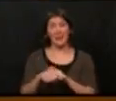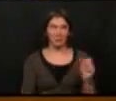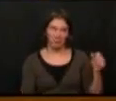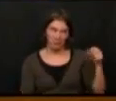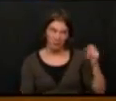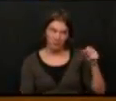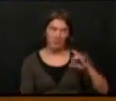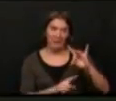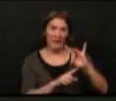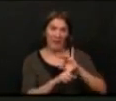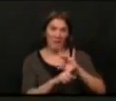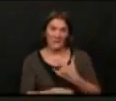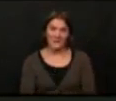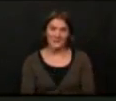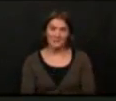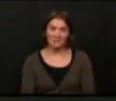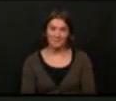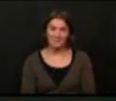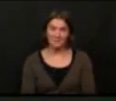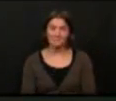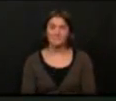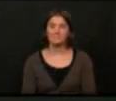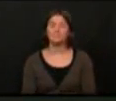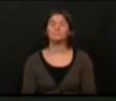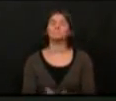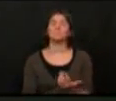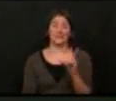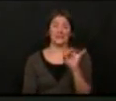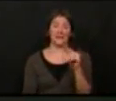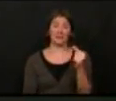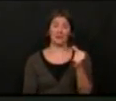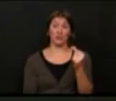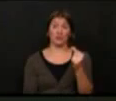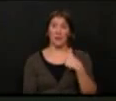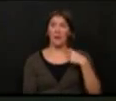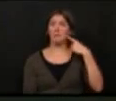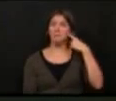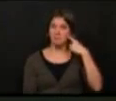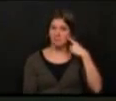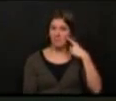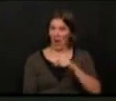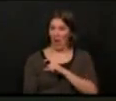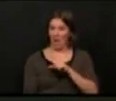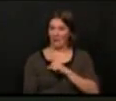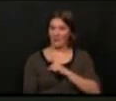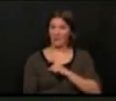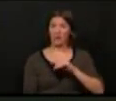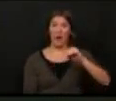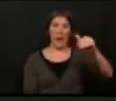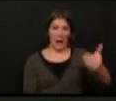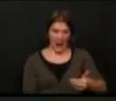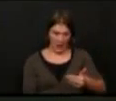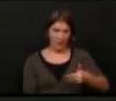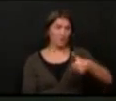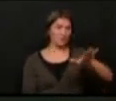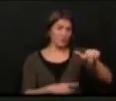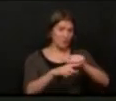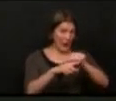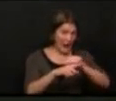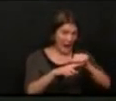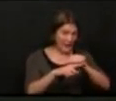Yeah. Mm-hmm. It might be short-circuited the amount of time that it takes to get an officer up to speed if they're coming with experience from